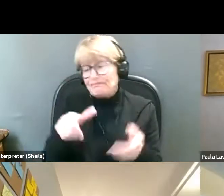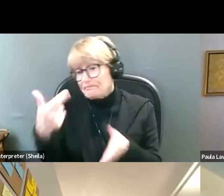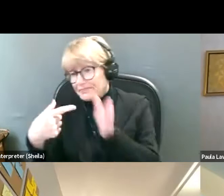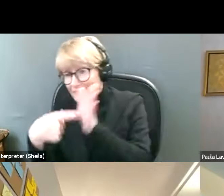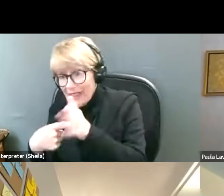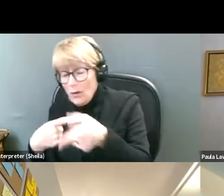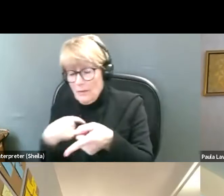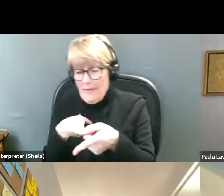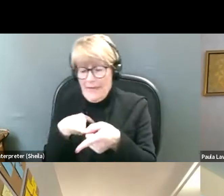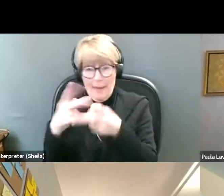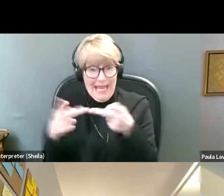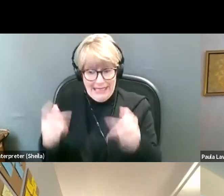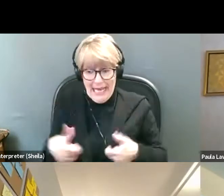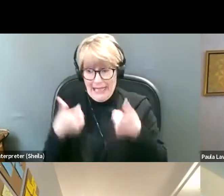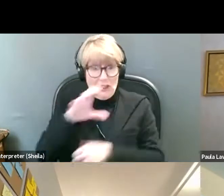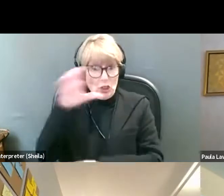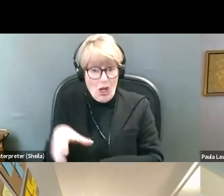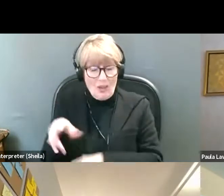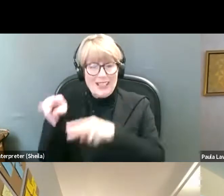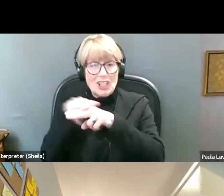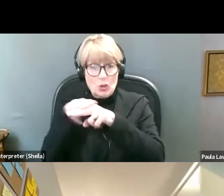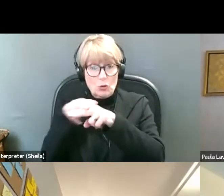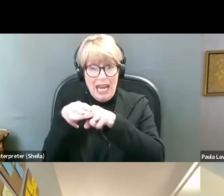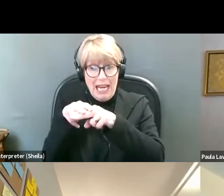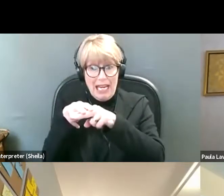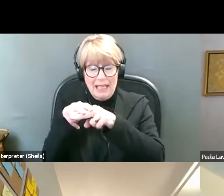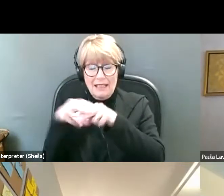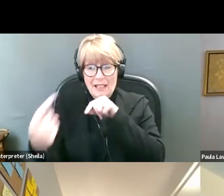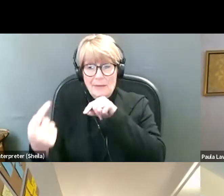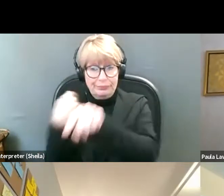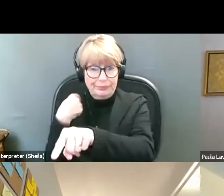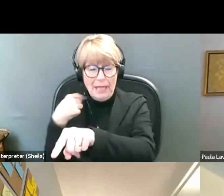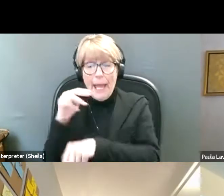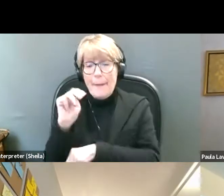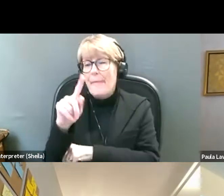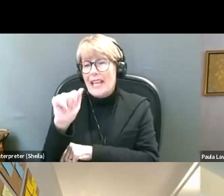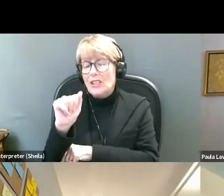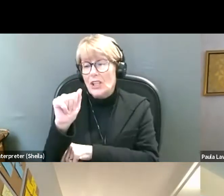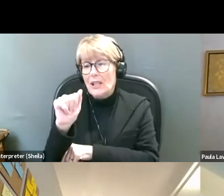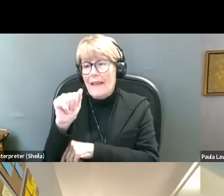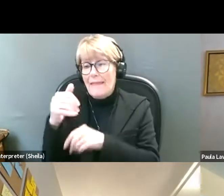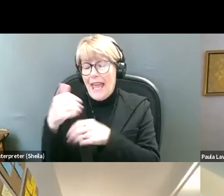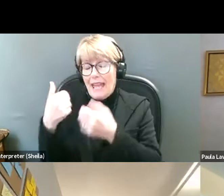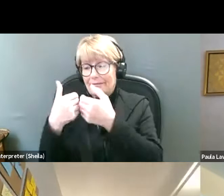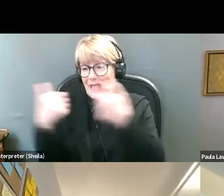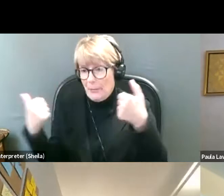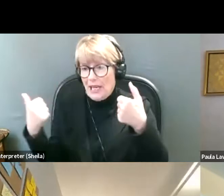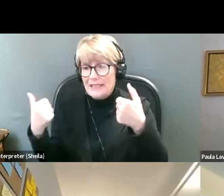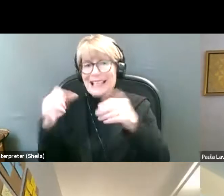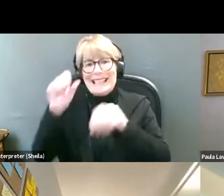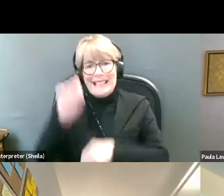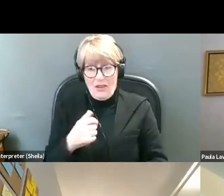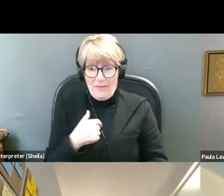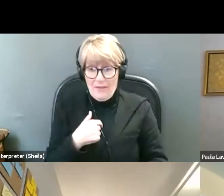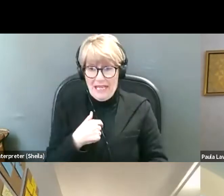like where I live in Chicago, there's a train line that splits, metro line that splits right south of me. And around here, there's